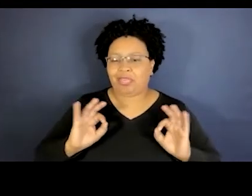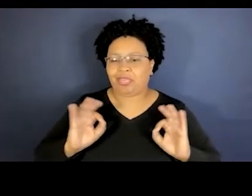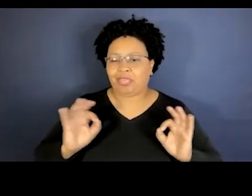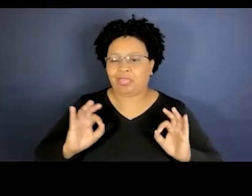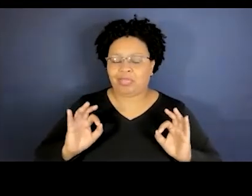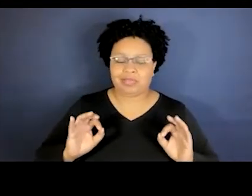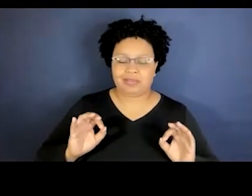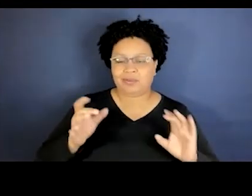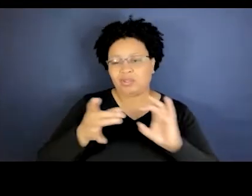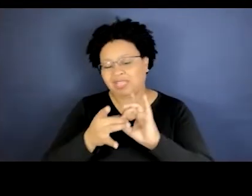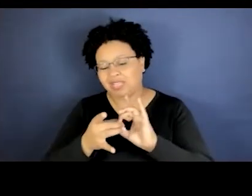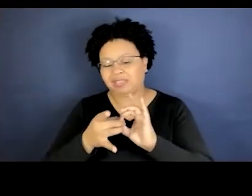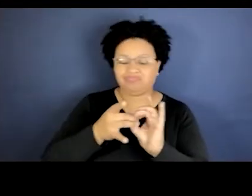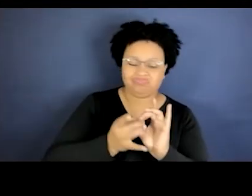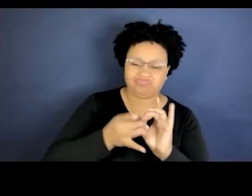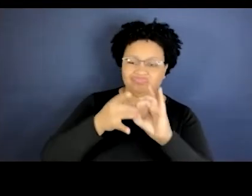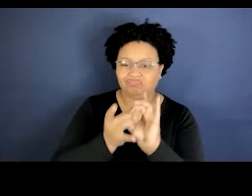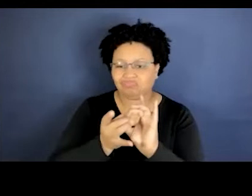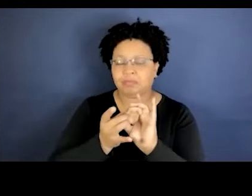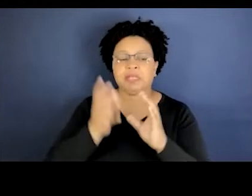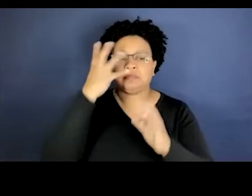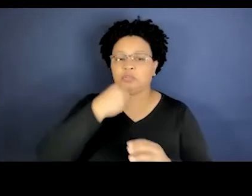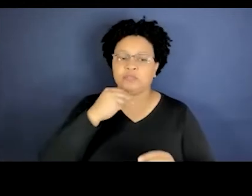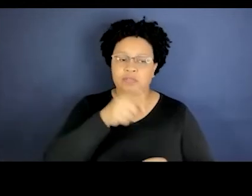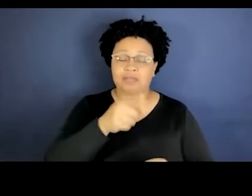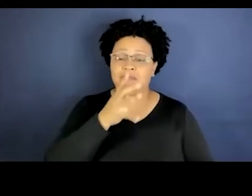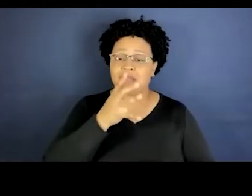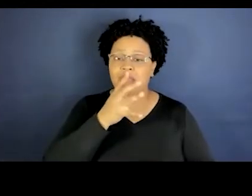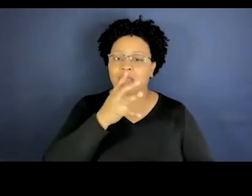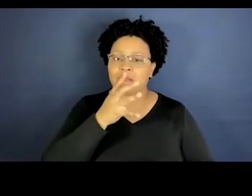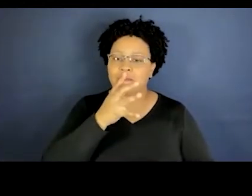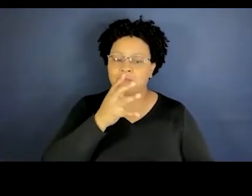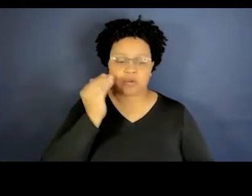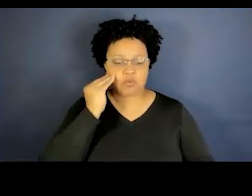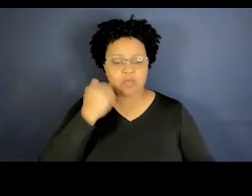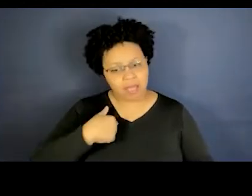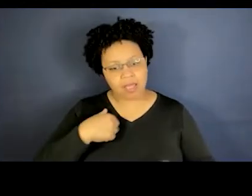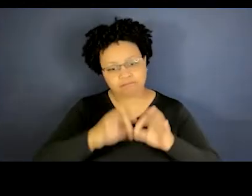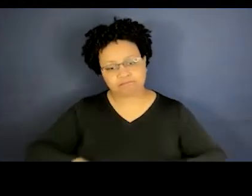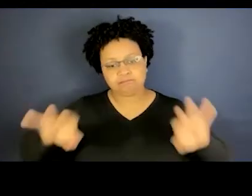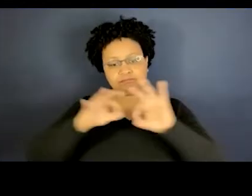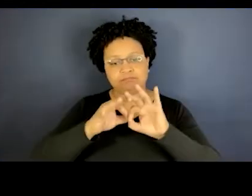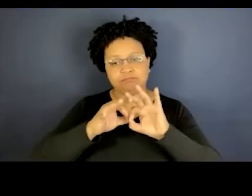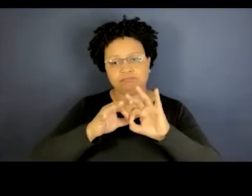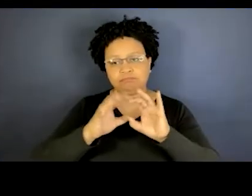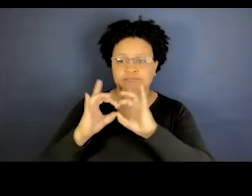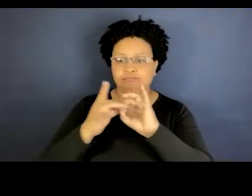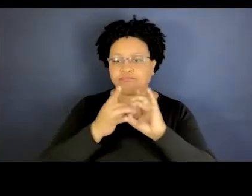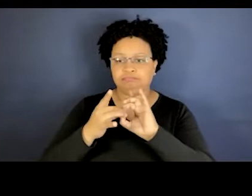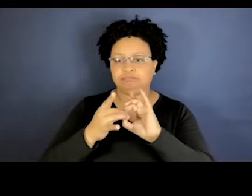I think for her, I think it was beautiful that she acknowledged that, I'm that puzzle piece. Can't do it without